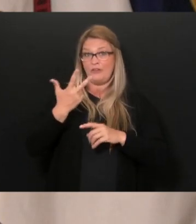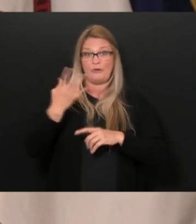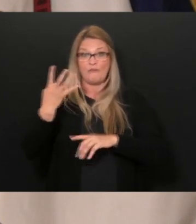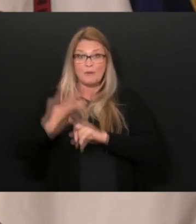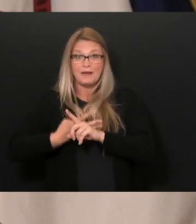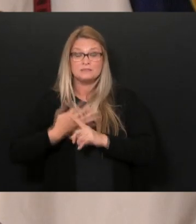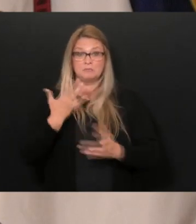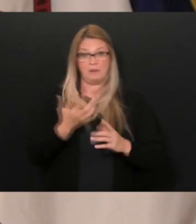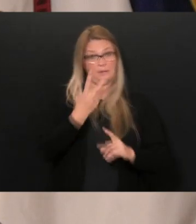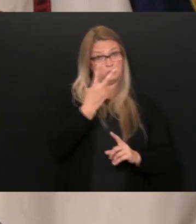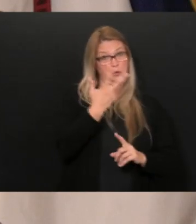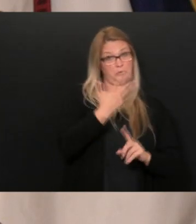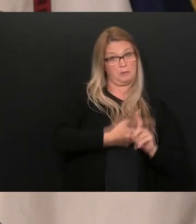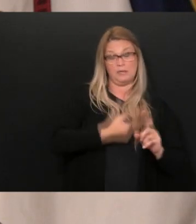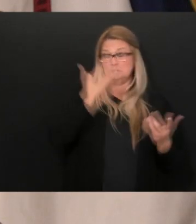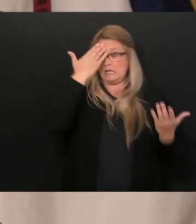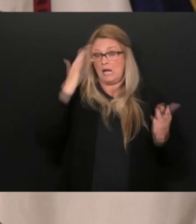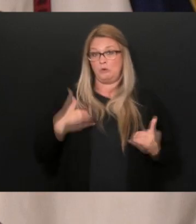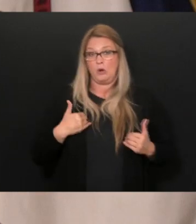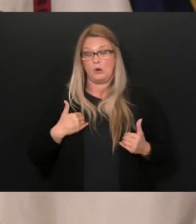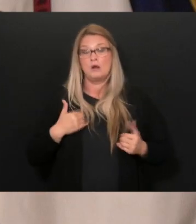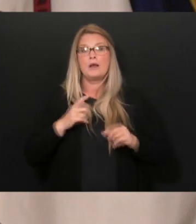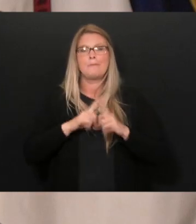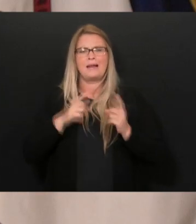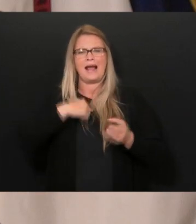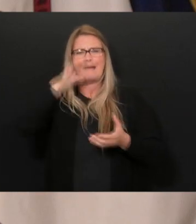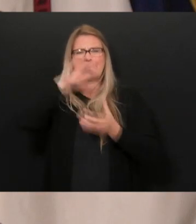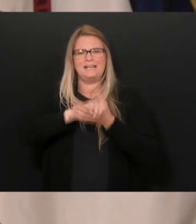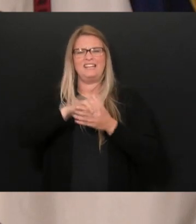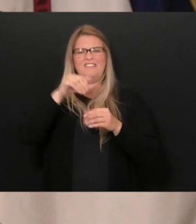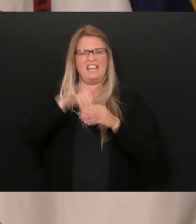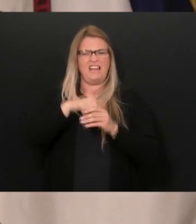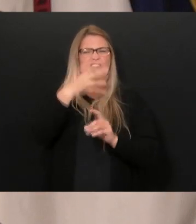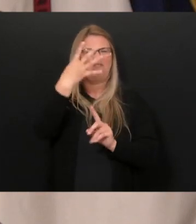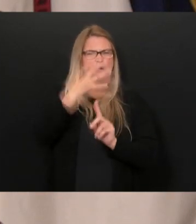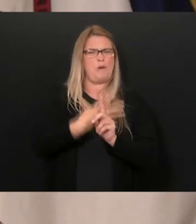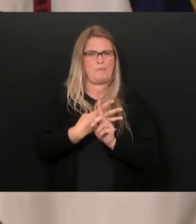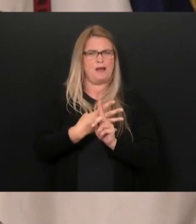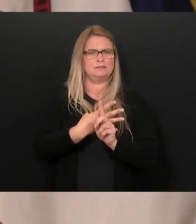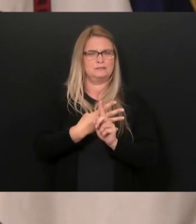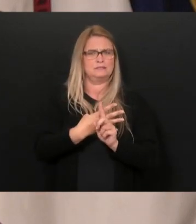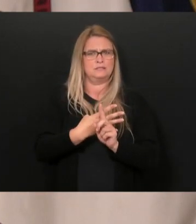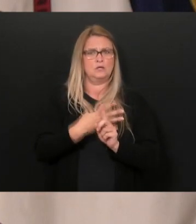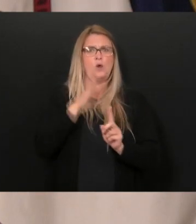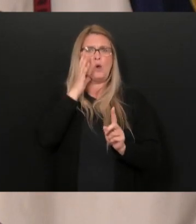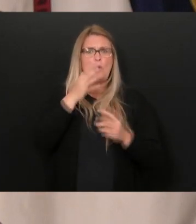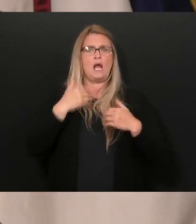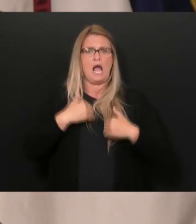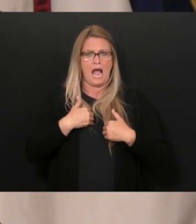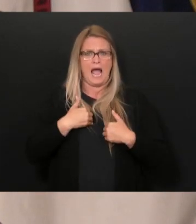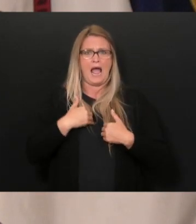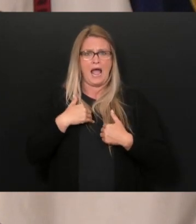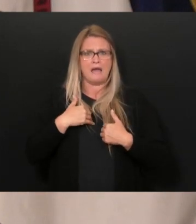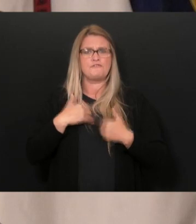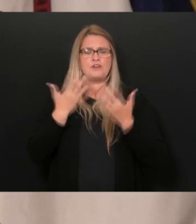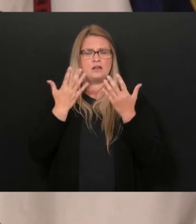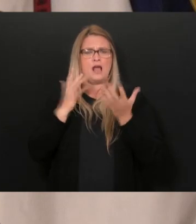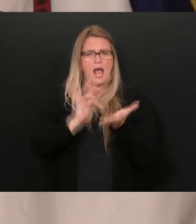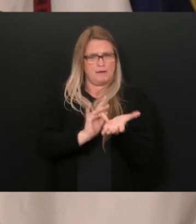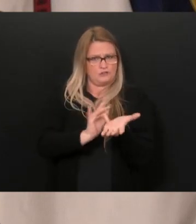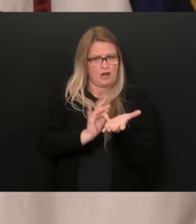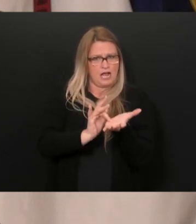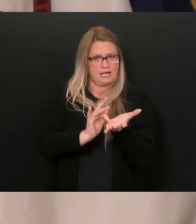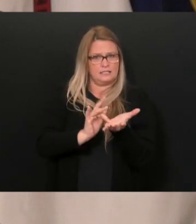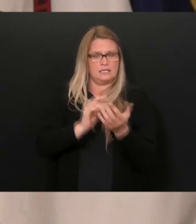everything. But I really believe within a 4-month window, we're going to have a drug that really slows this